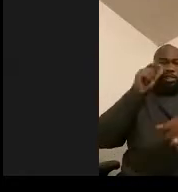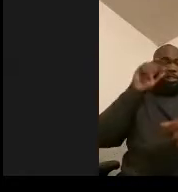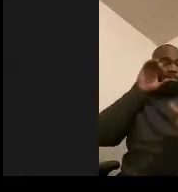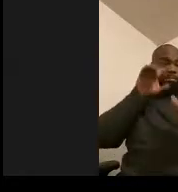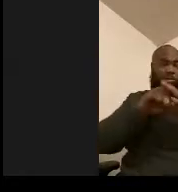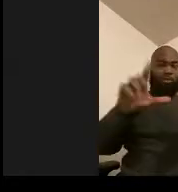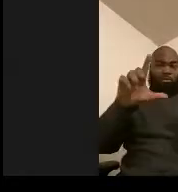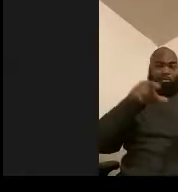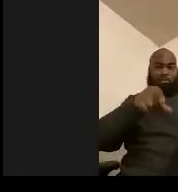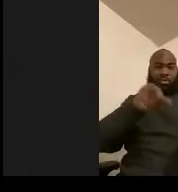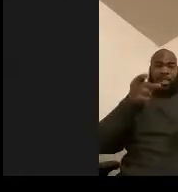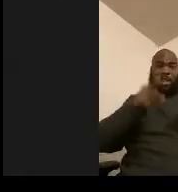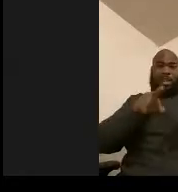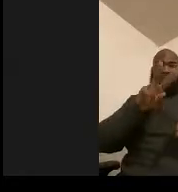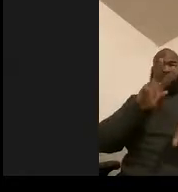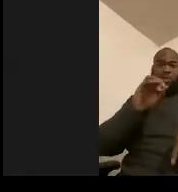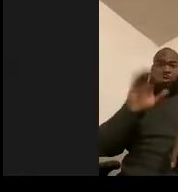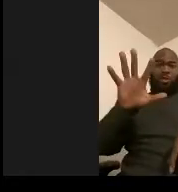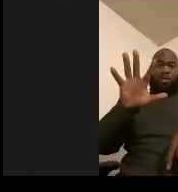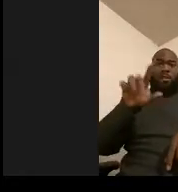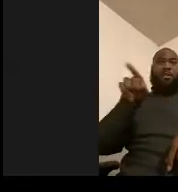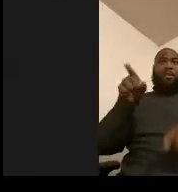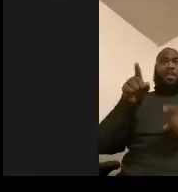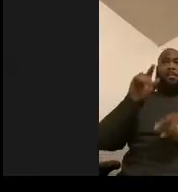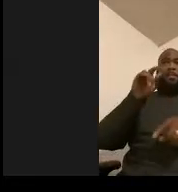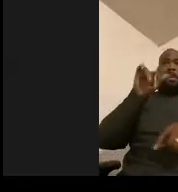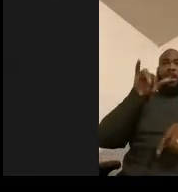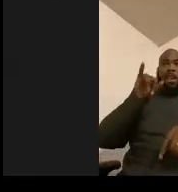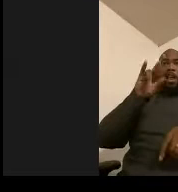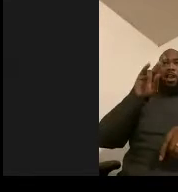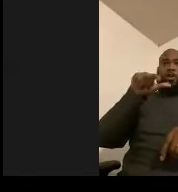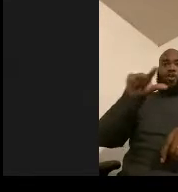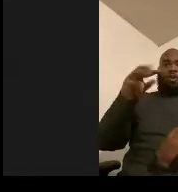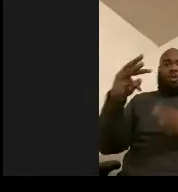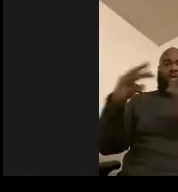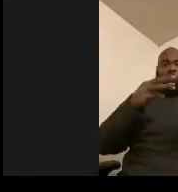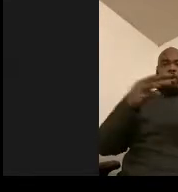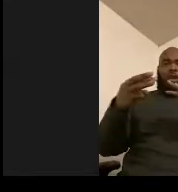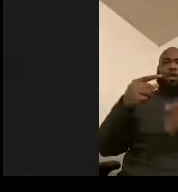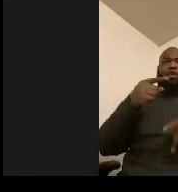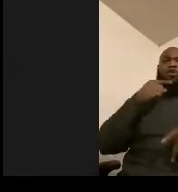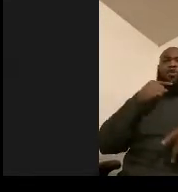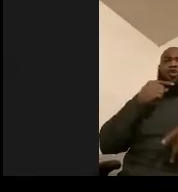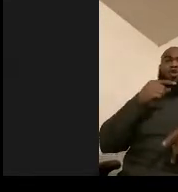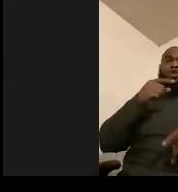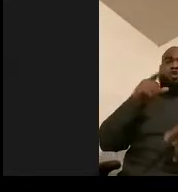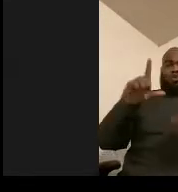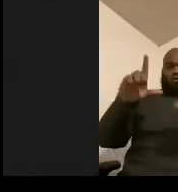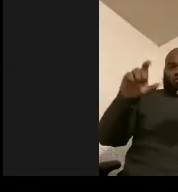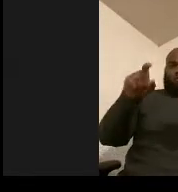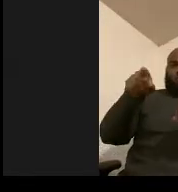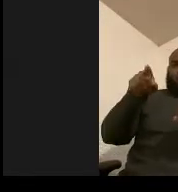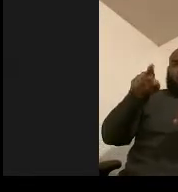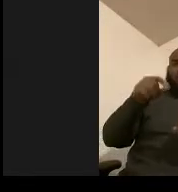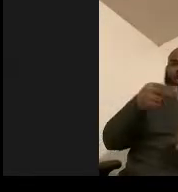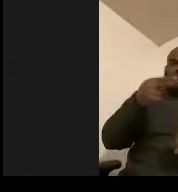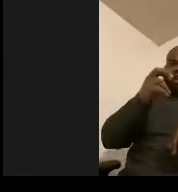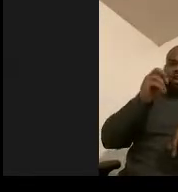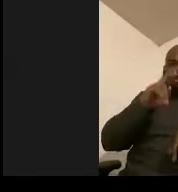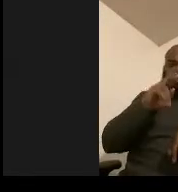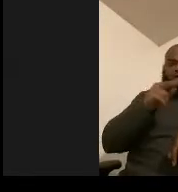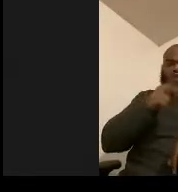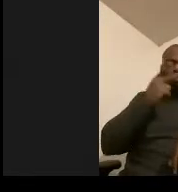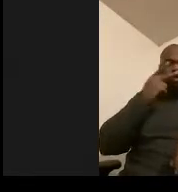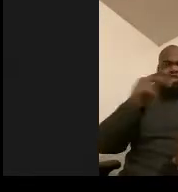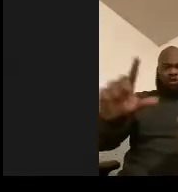rally against the Iraq War. And the artist is Aziza Gibson Hunter. And what if you look at the sign, "No